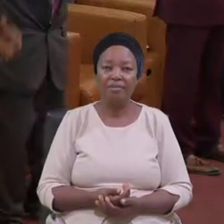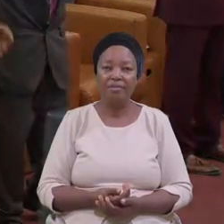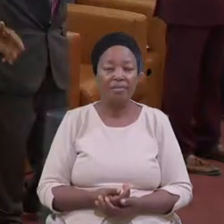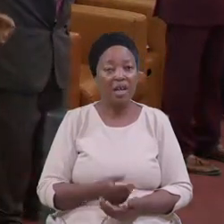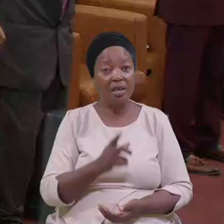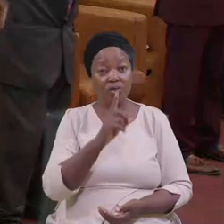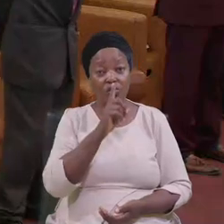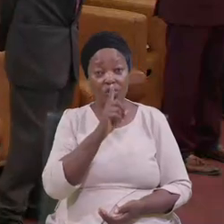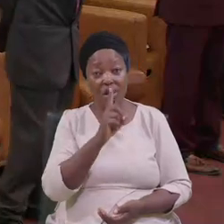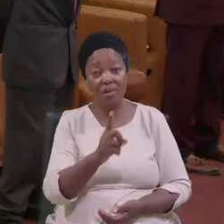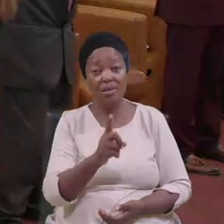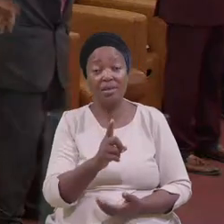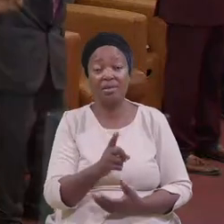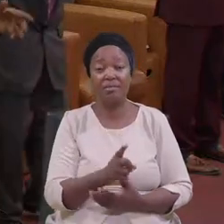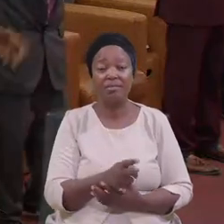Assurance,